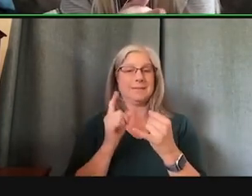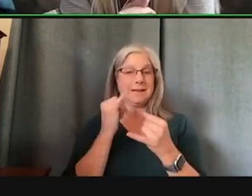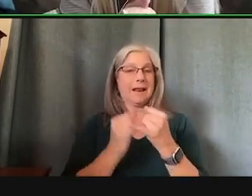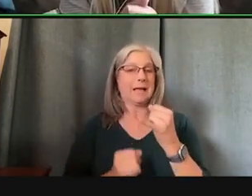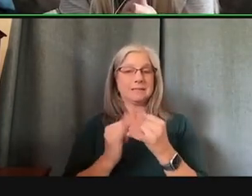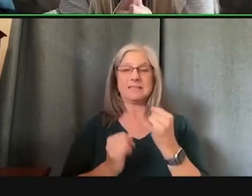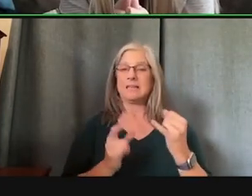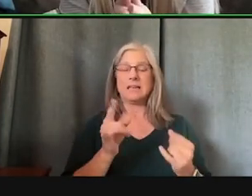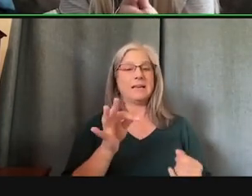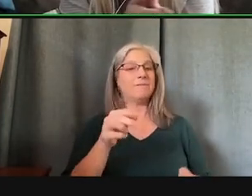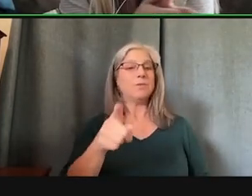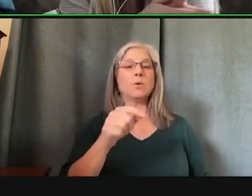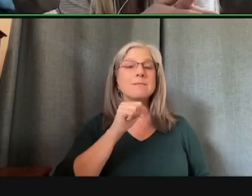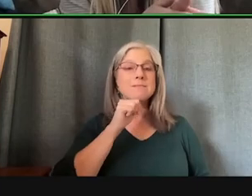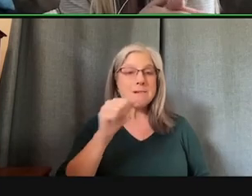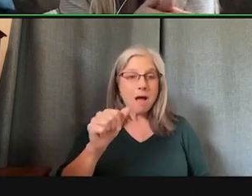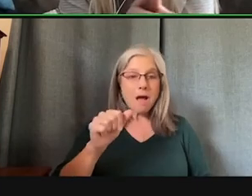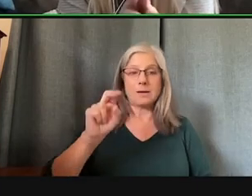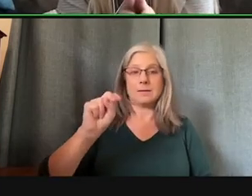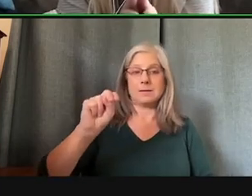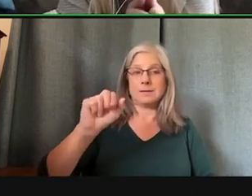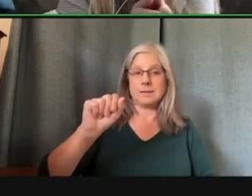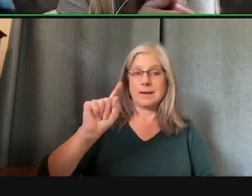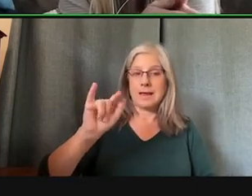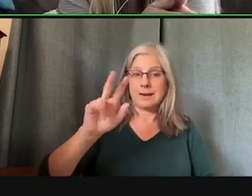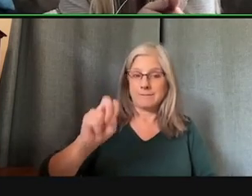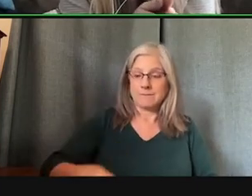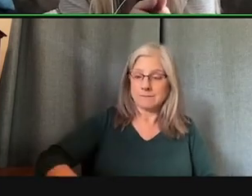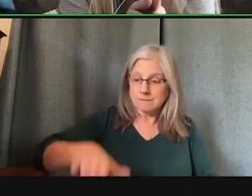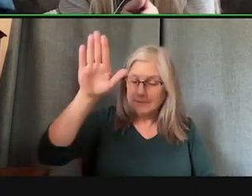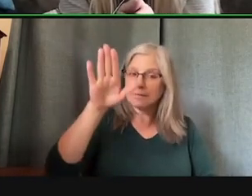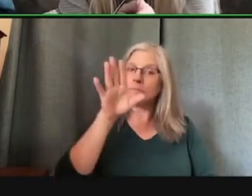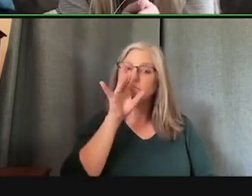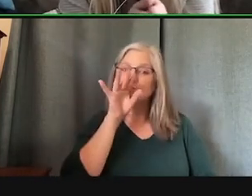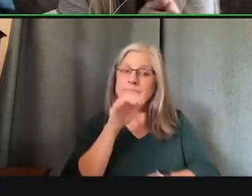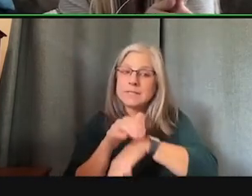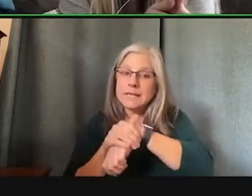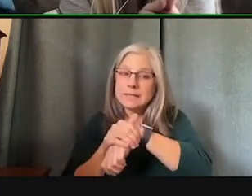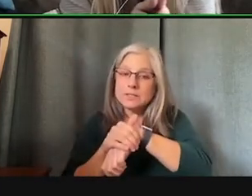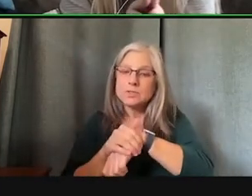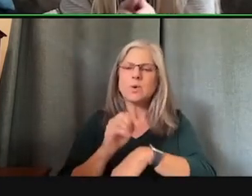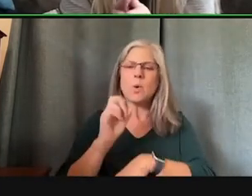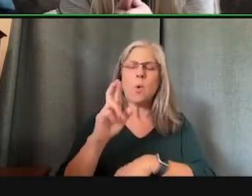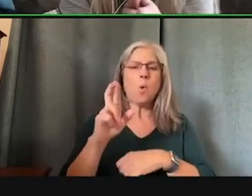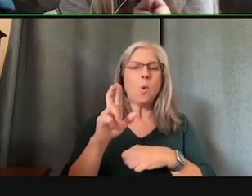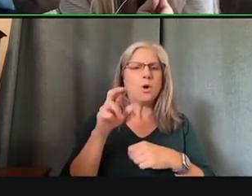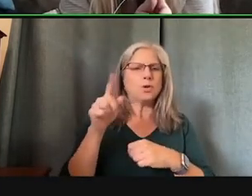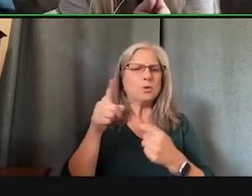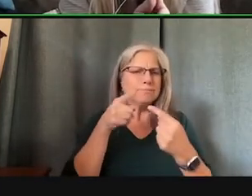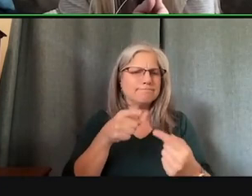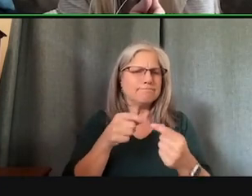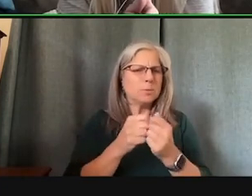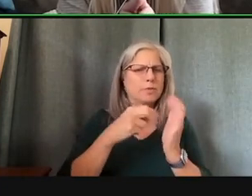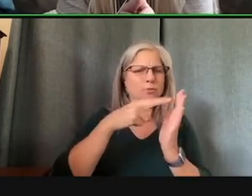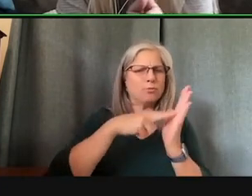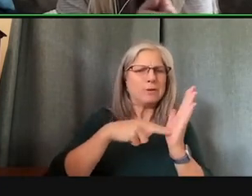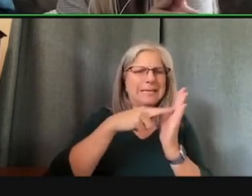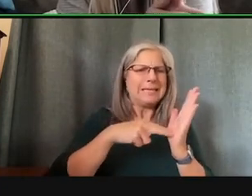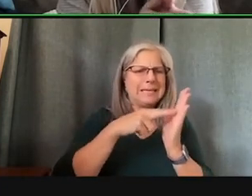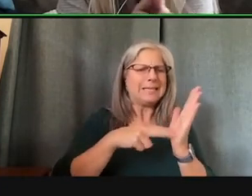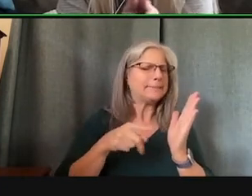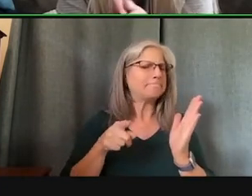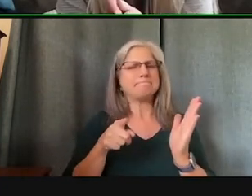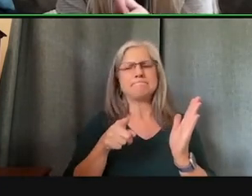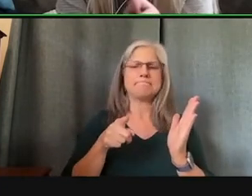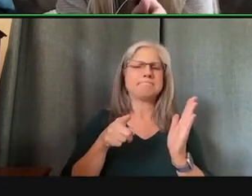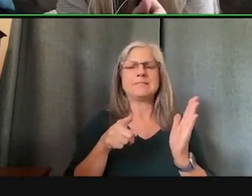are not a native English speaker, or if reading in English is not